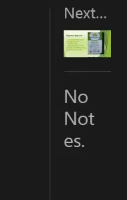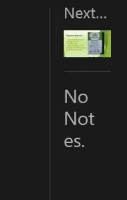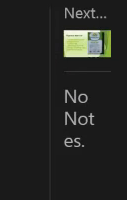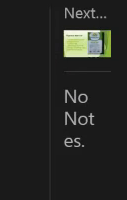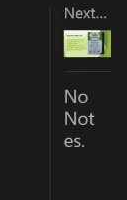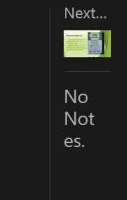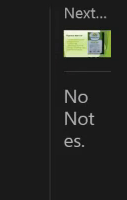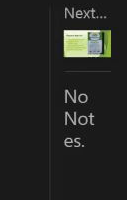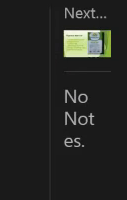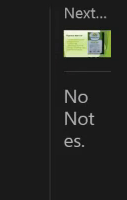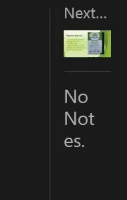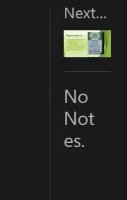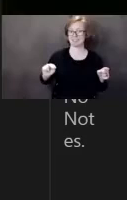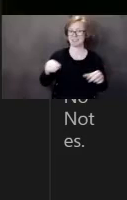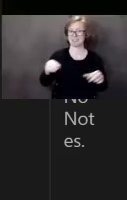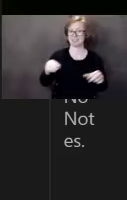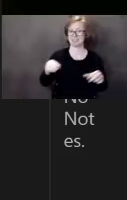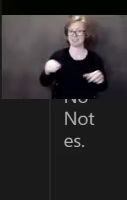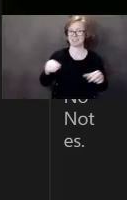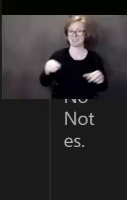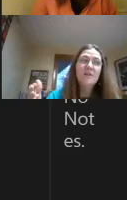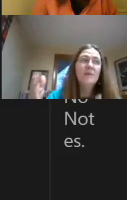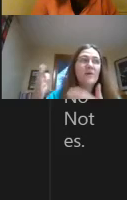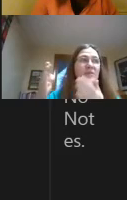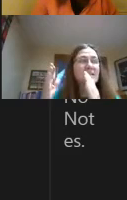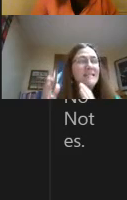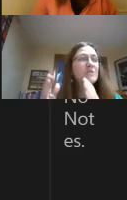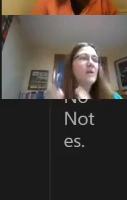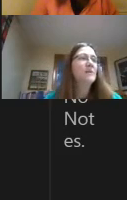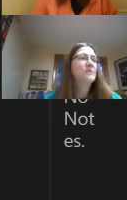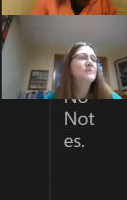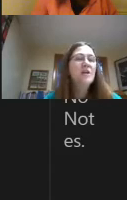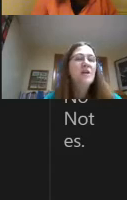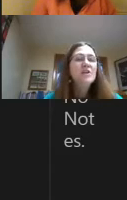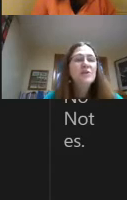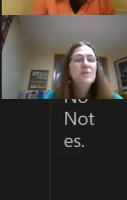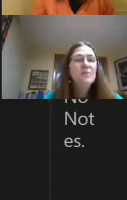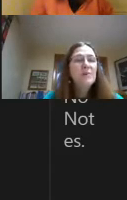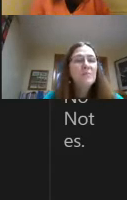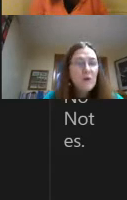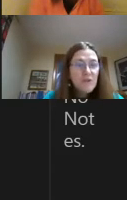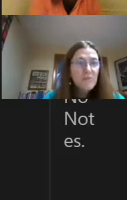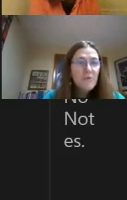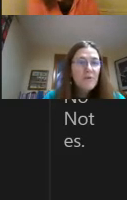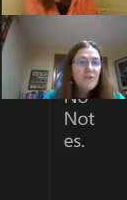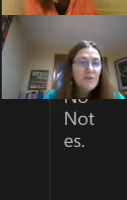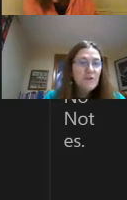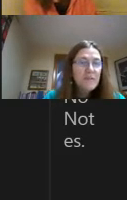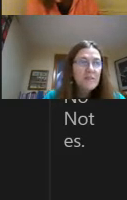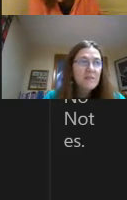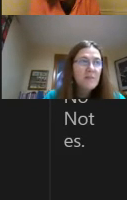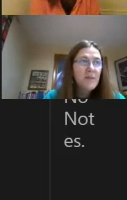levels in soil tests within the same lab and from lab to lab are the least reliable. So one of the most